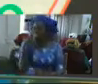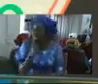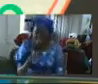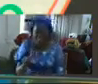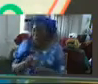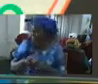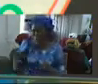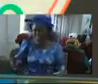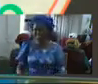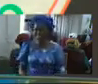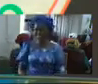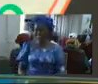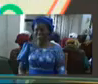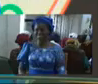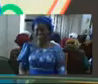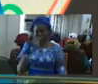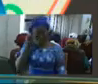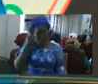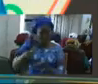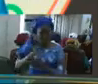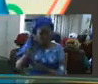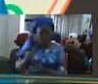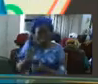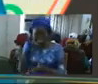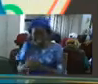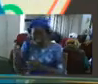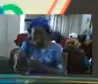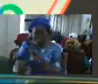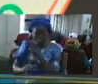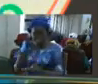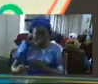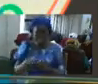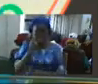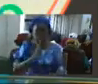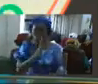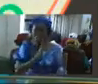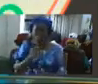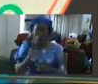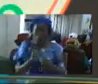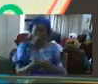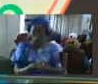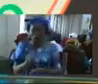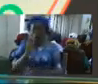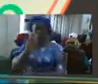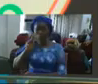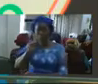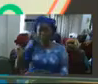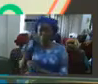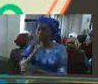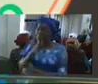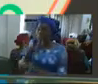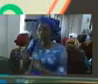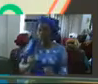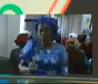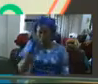restaurant once in a while and visit buka occasionally, do you notice that in the buka, nobody ever asks for